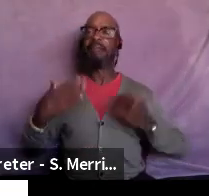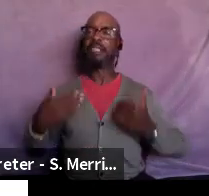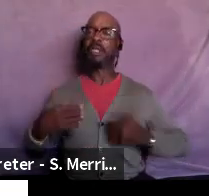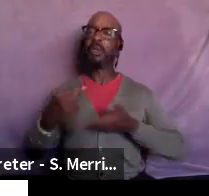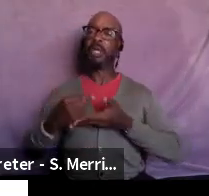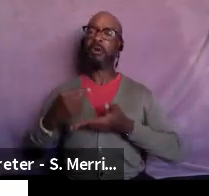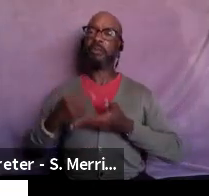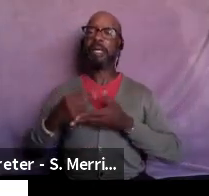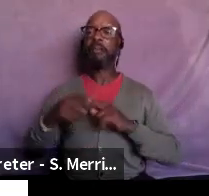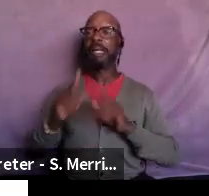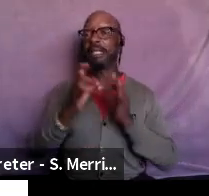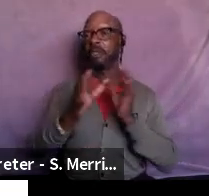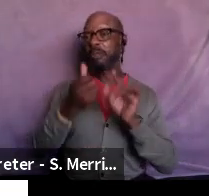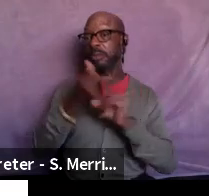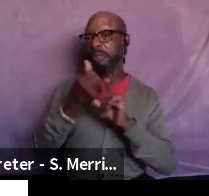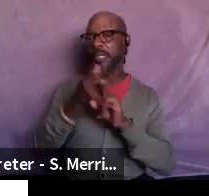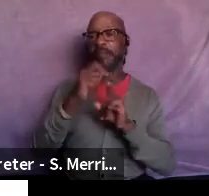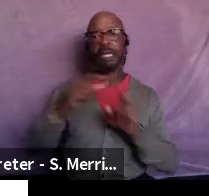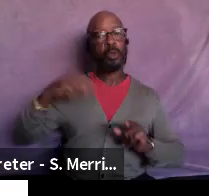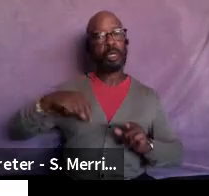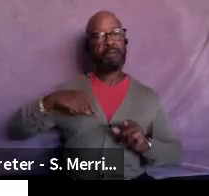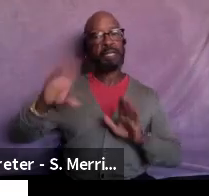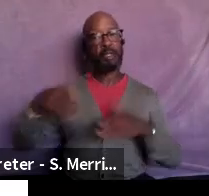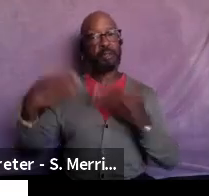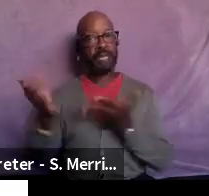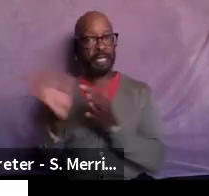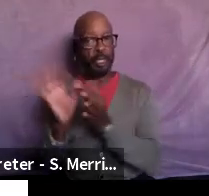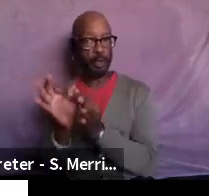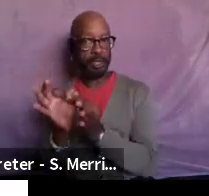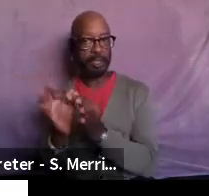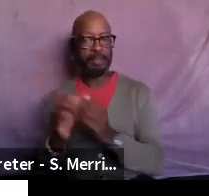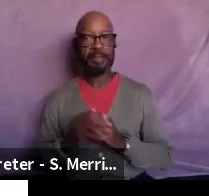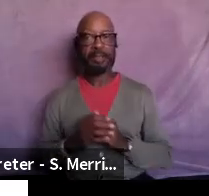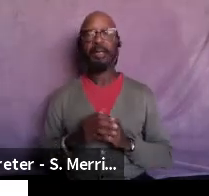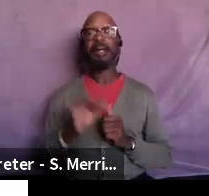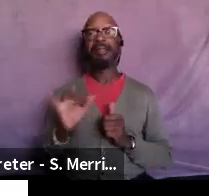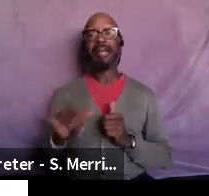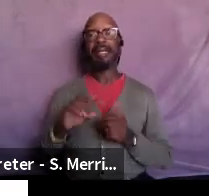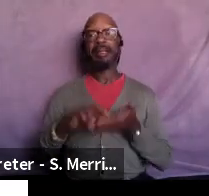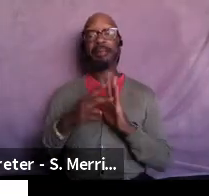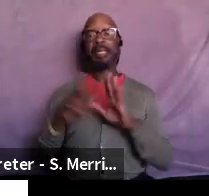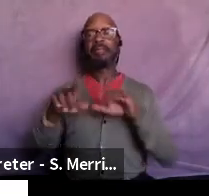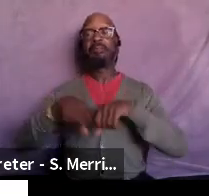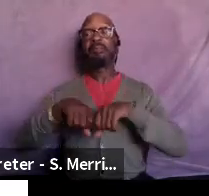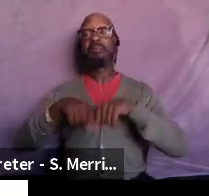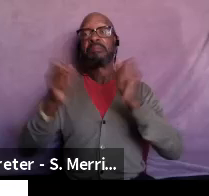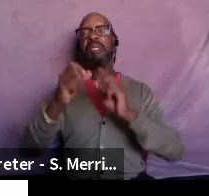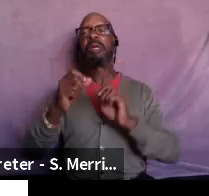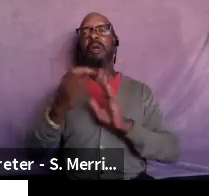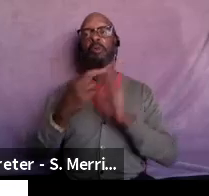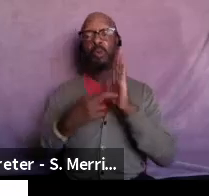not qualified to provide sign language interpreter. And this raised concerns of violations of Section 504 and